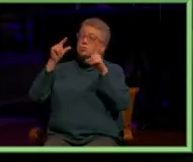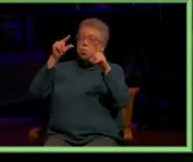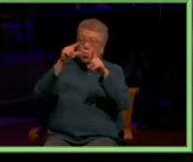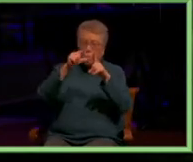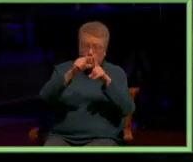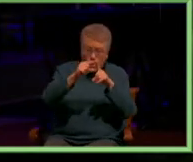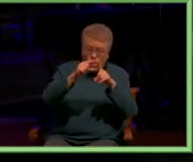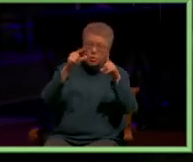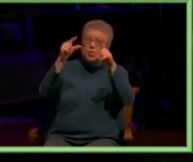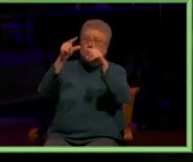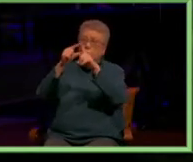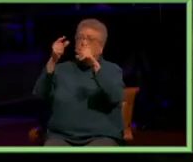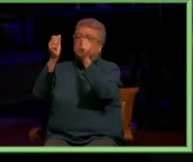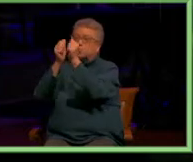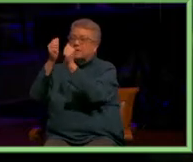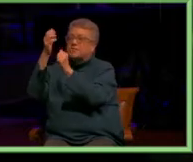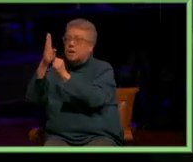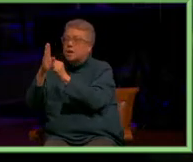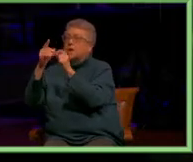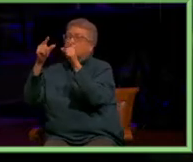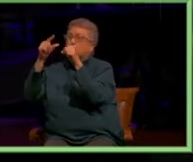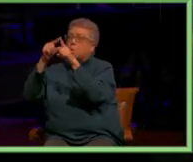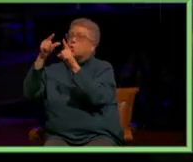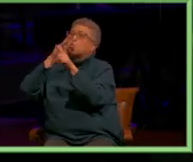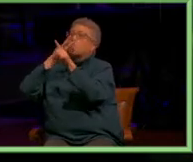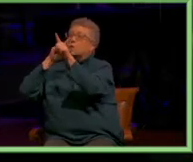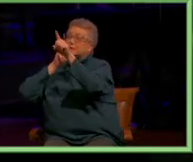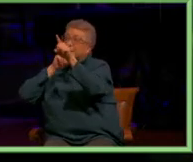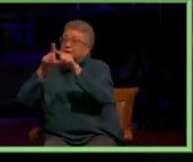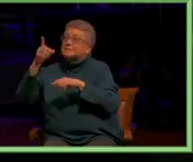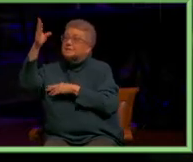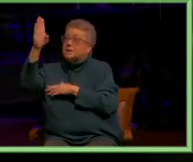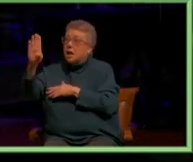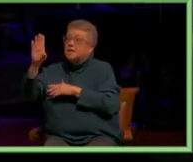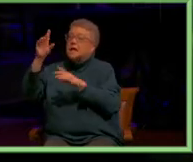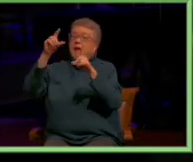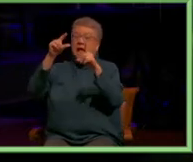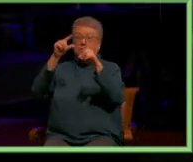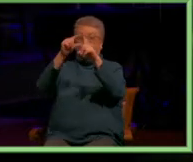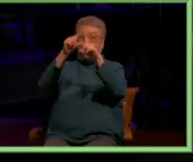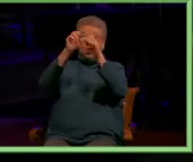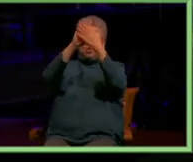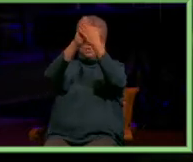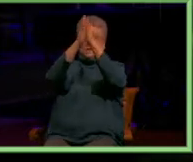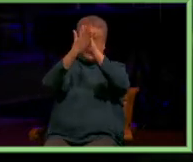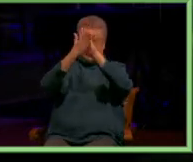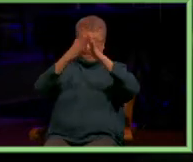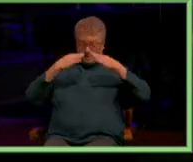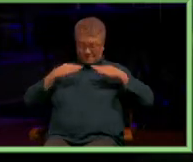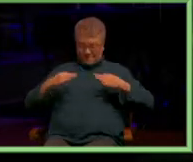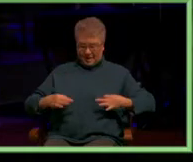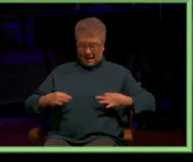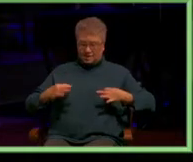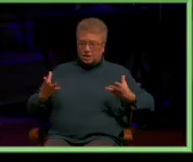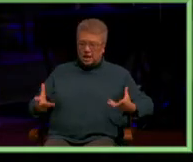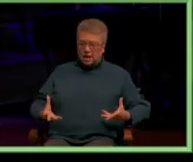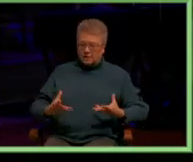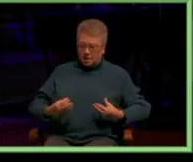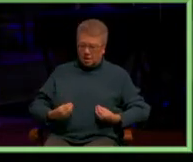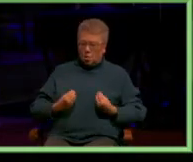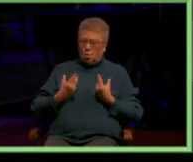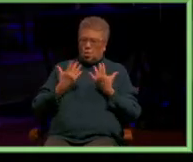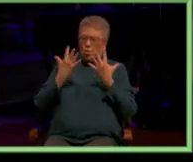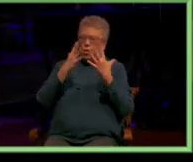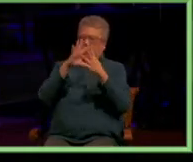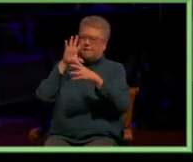was God. John 1:14, and the Word became flesh and dwelt among us. John 1:18, Jesus said, he has